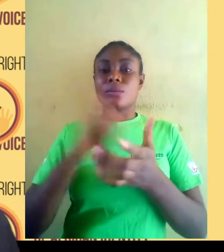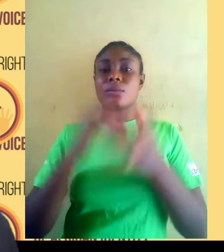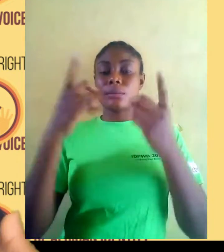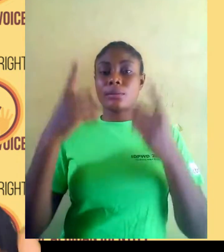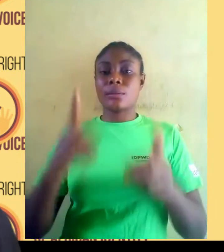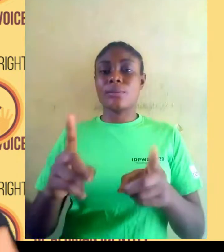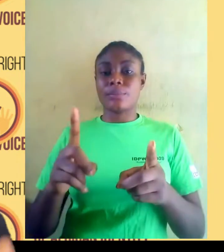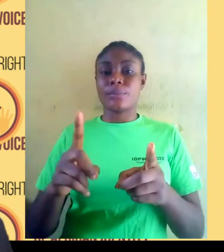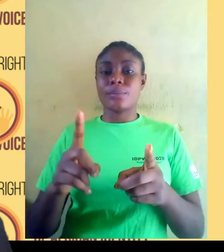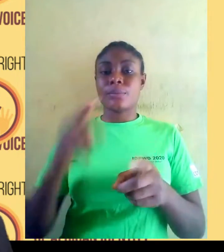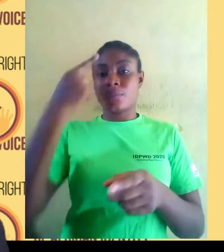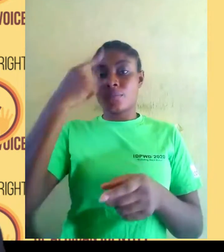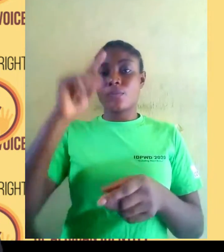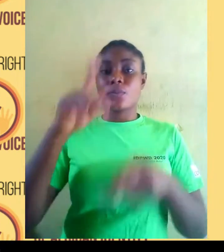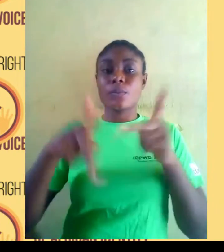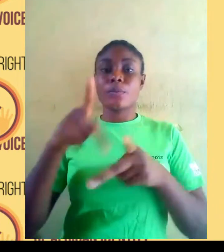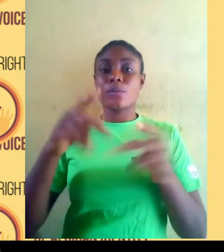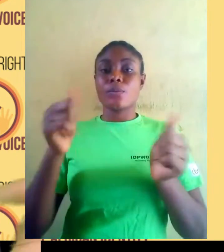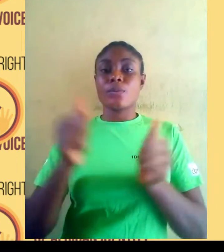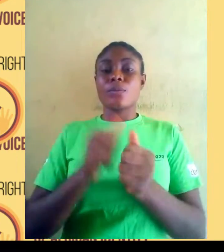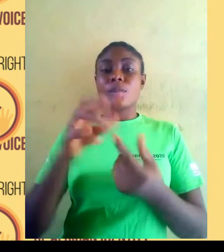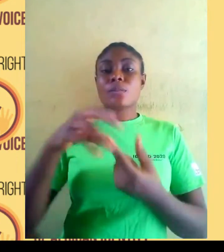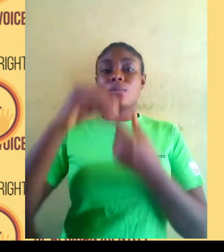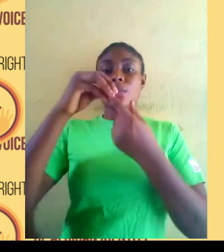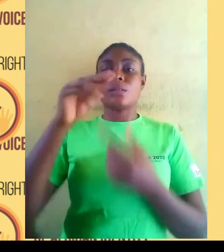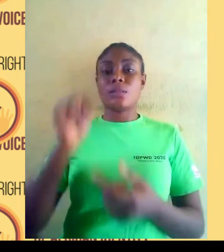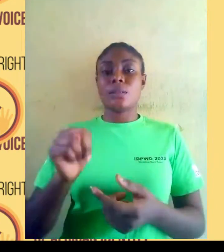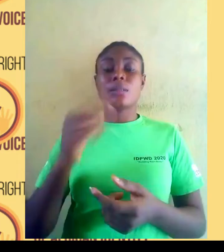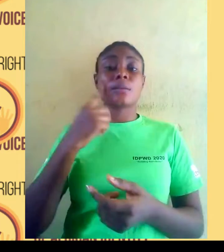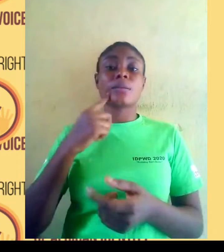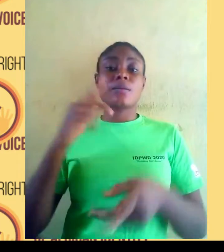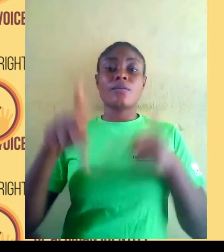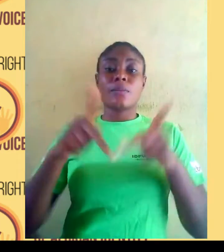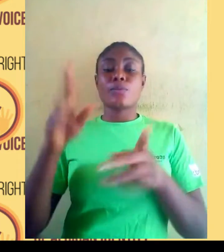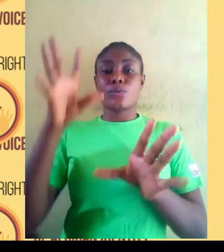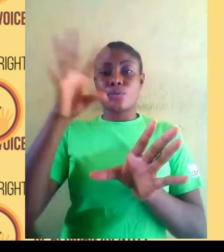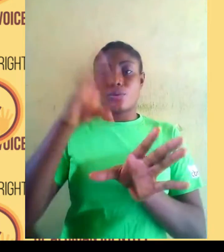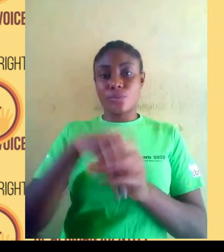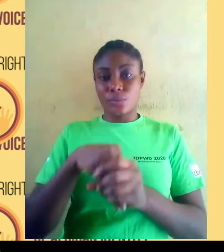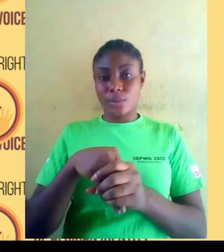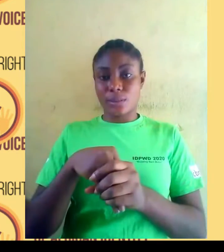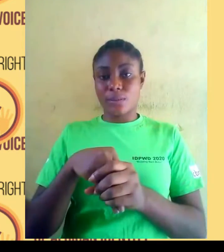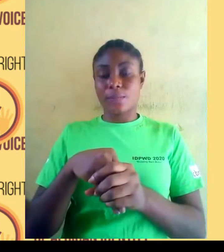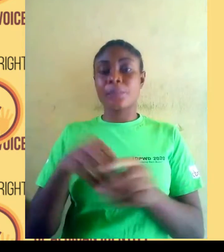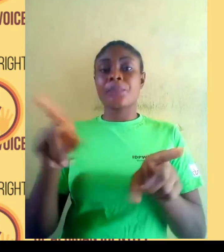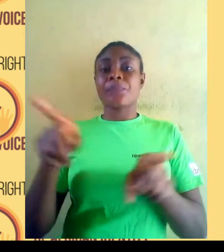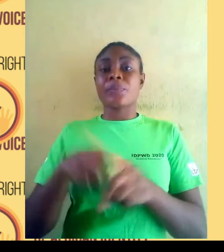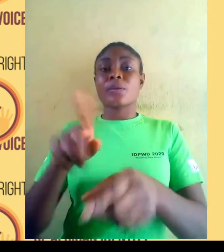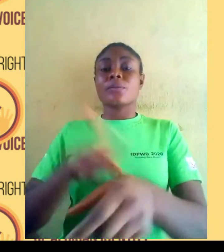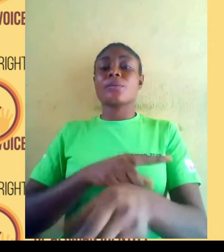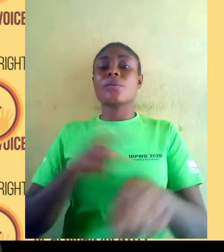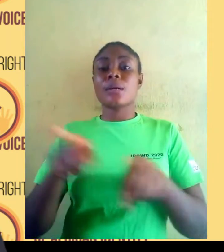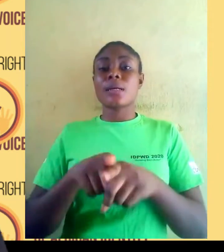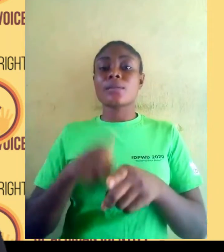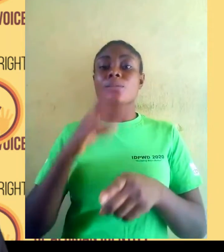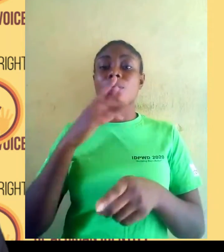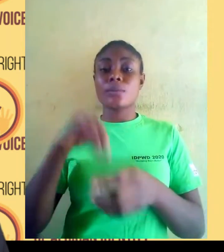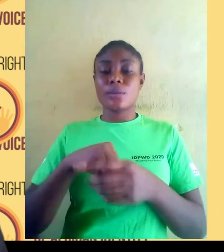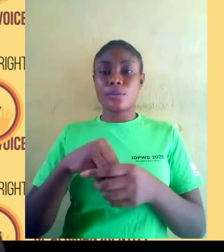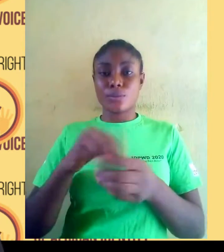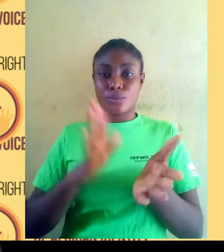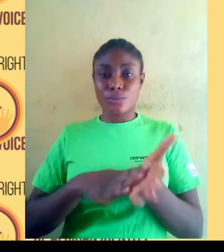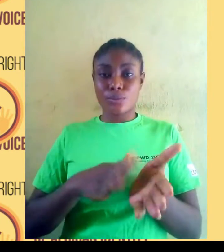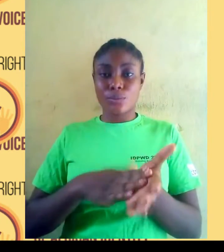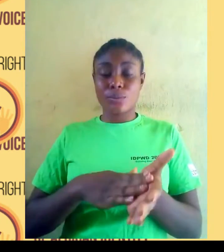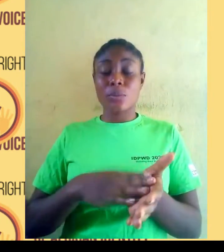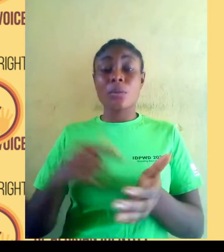for people with special needs, deaf people inclusive, so long as they're in school. We know that we do not